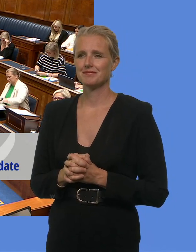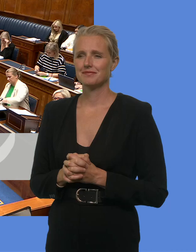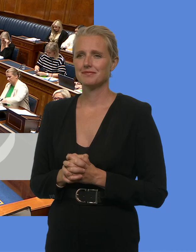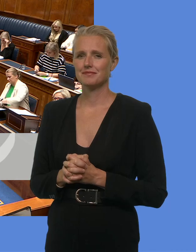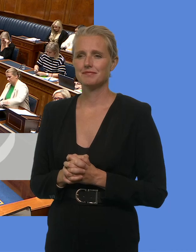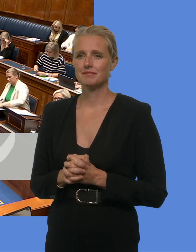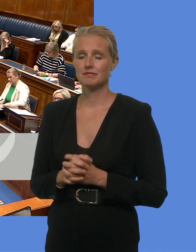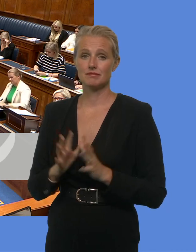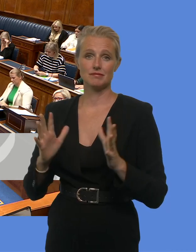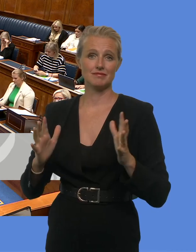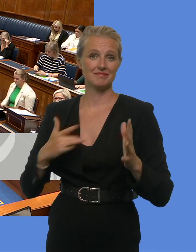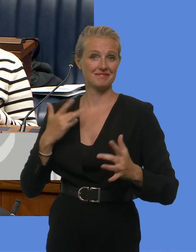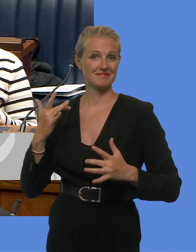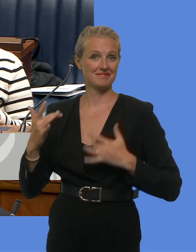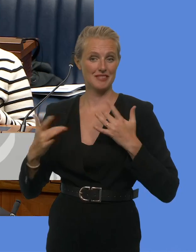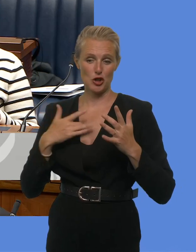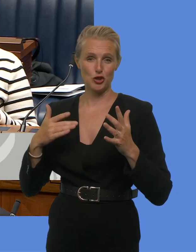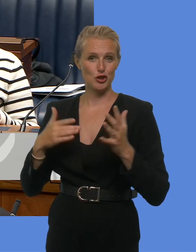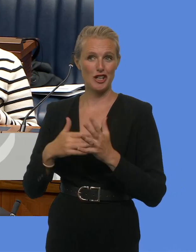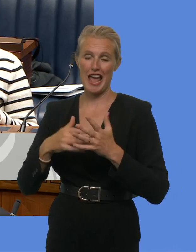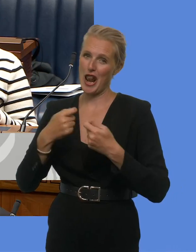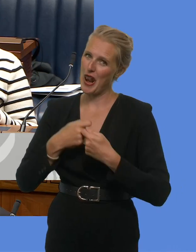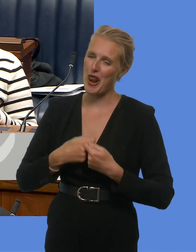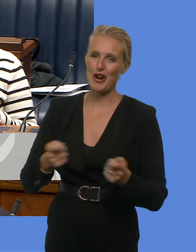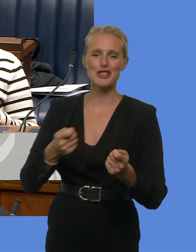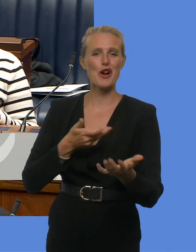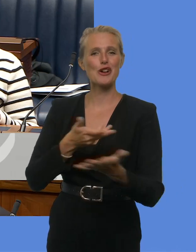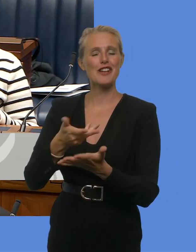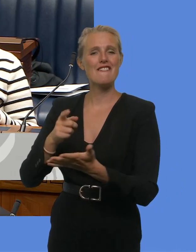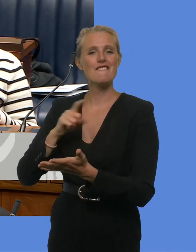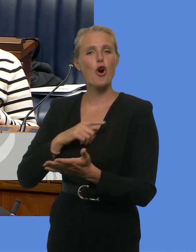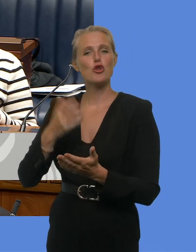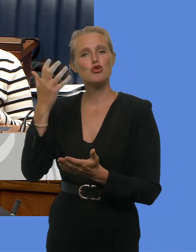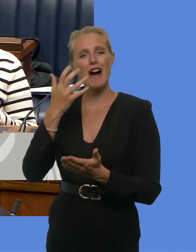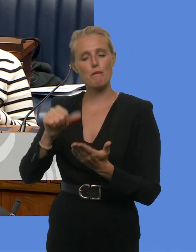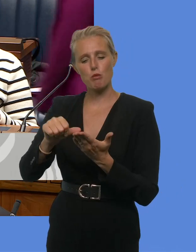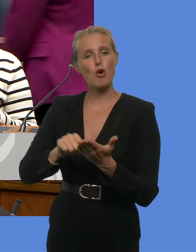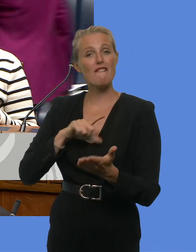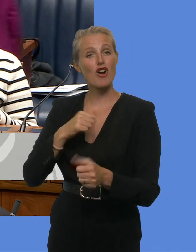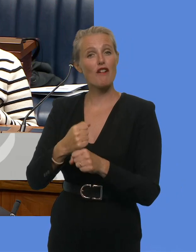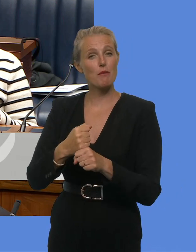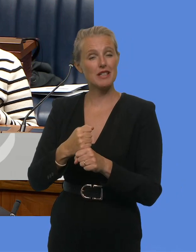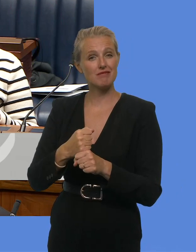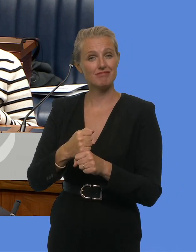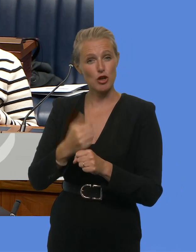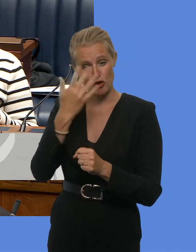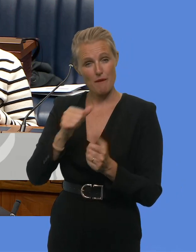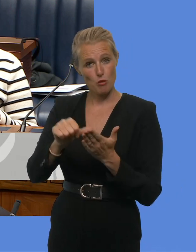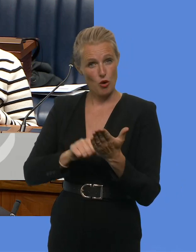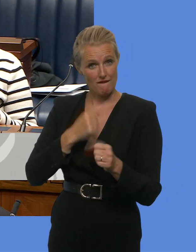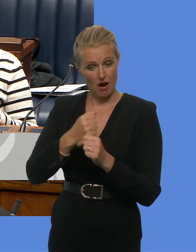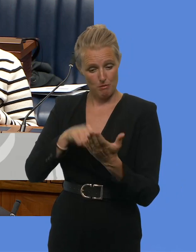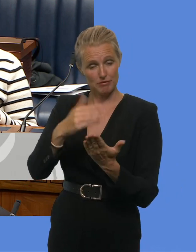We are delighted that earlier today we launched our consultation on the draft programme for government. The draft programme sets out our proposed collective priorities for